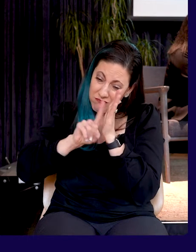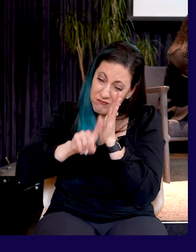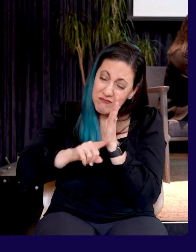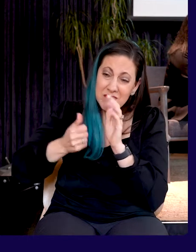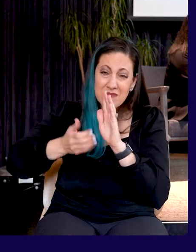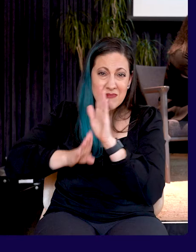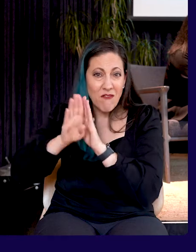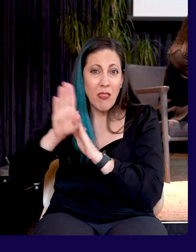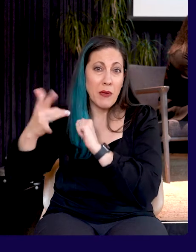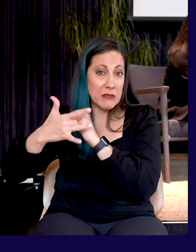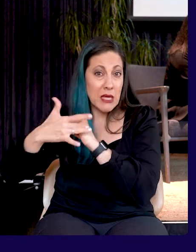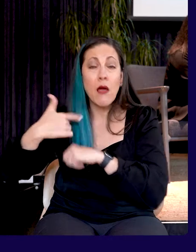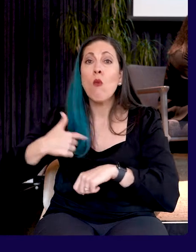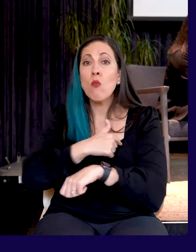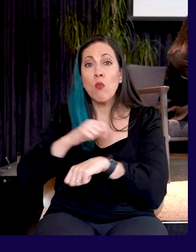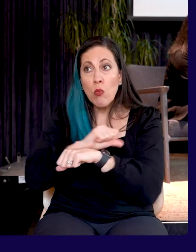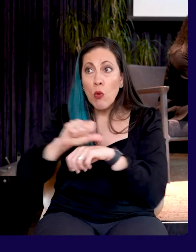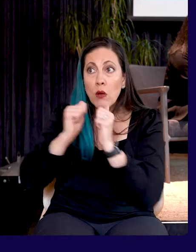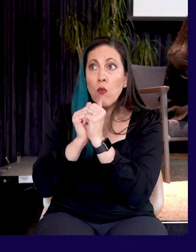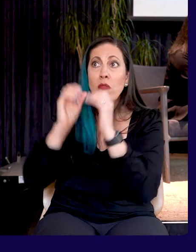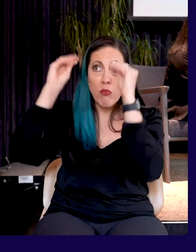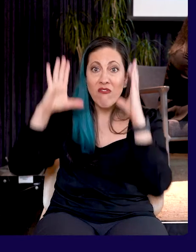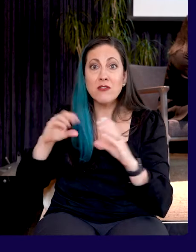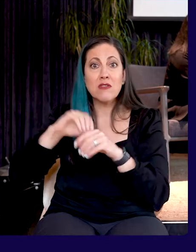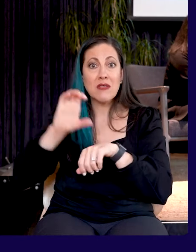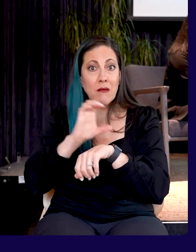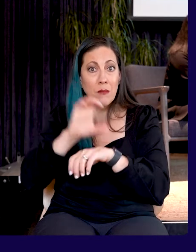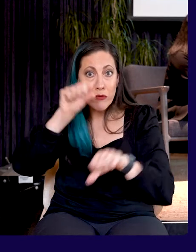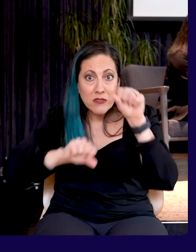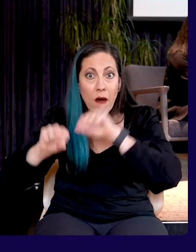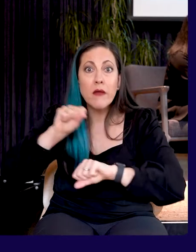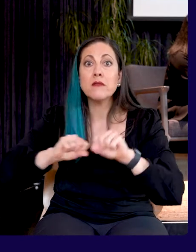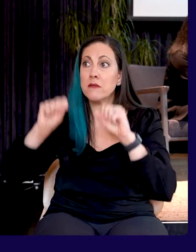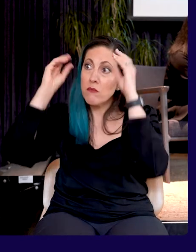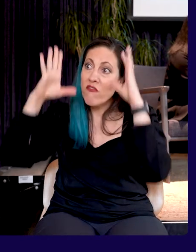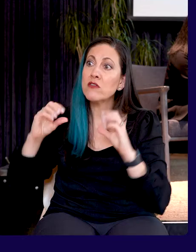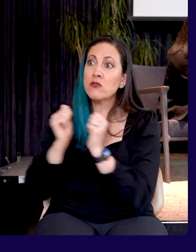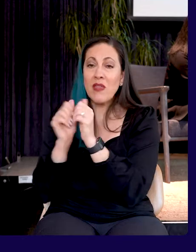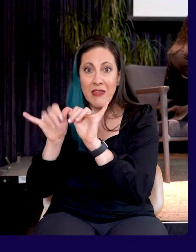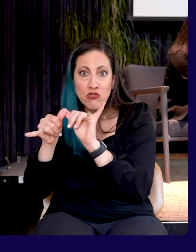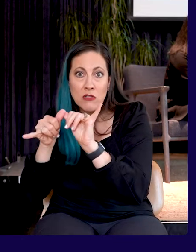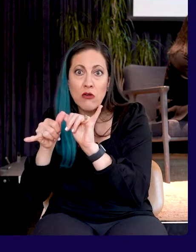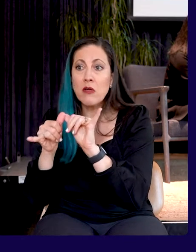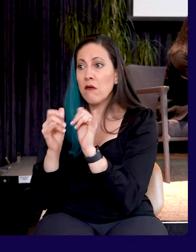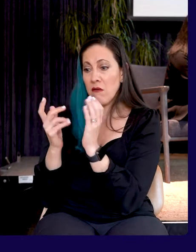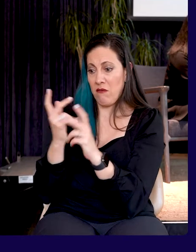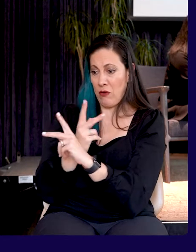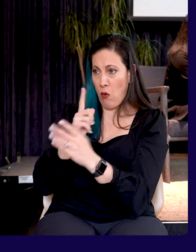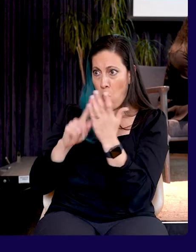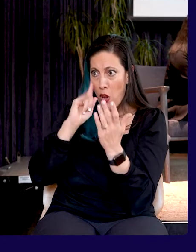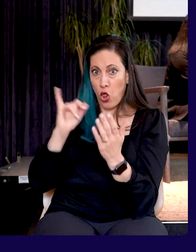with professors in the computer science area, professors of engineering, to really figure out what does it look like to bring